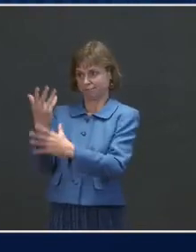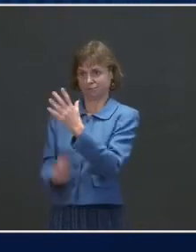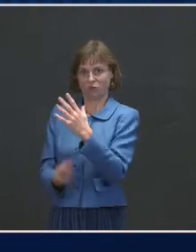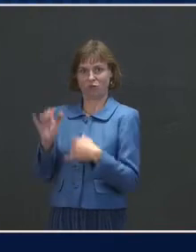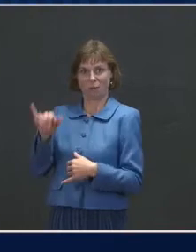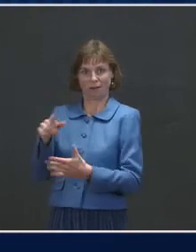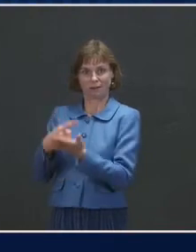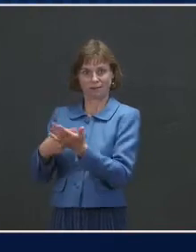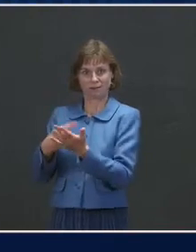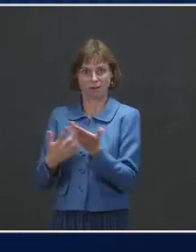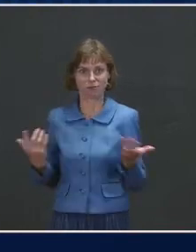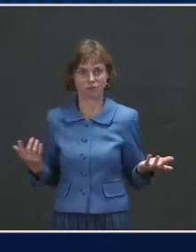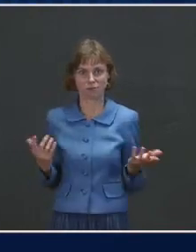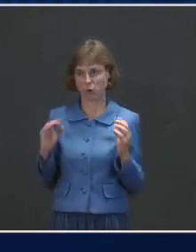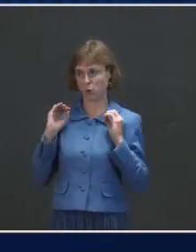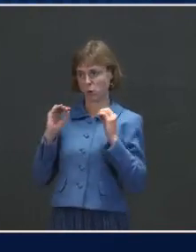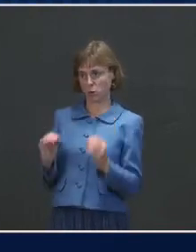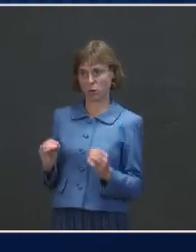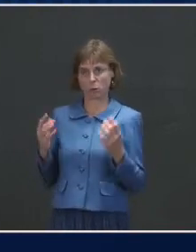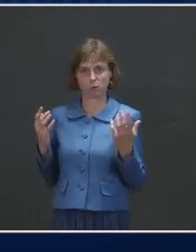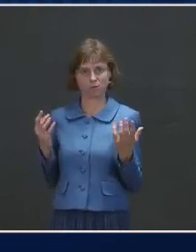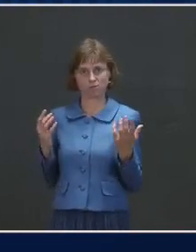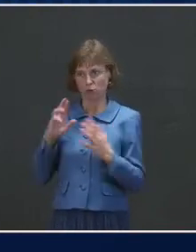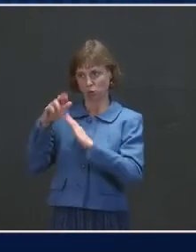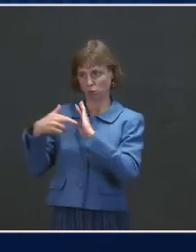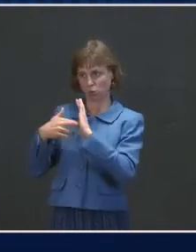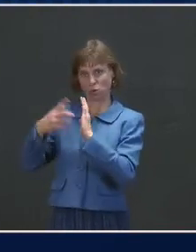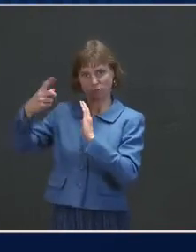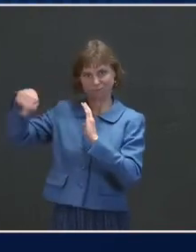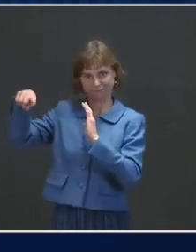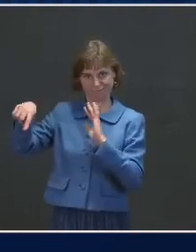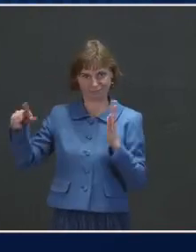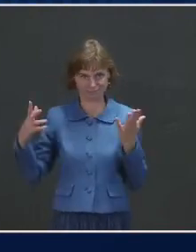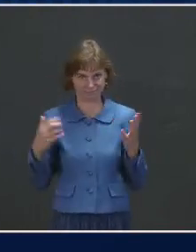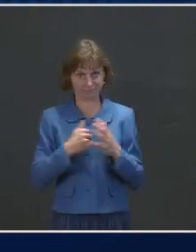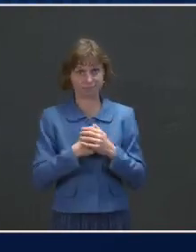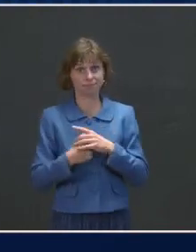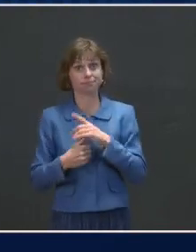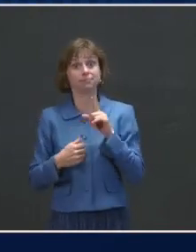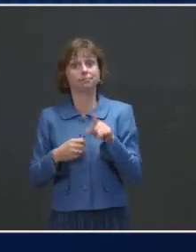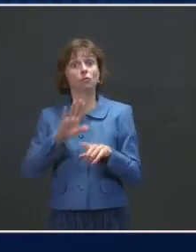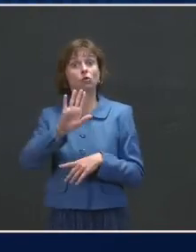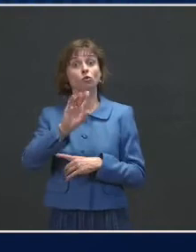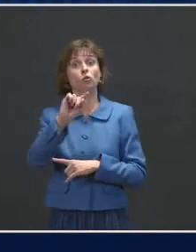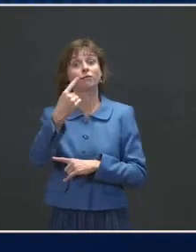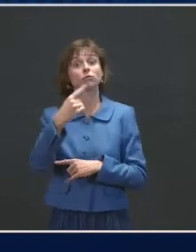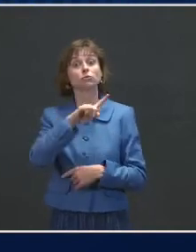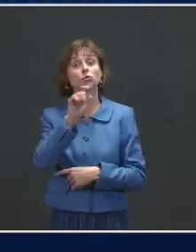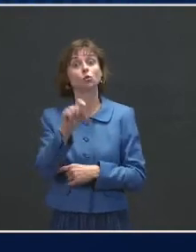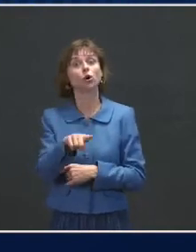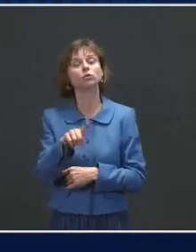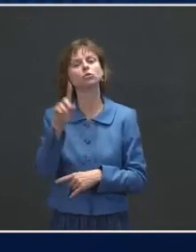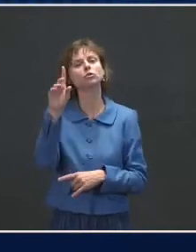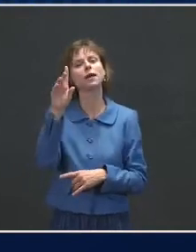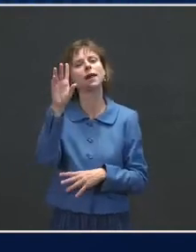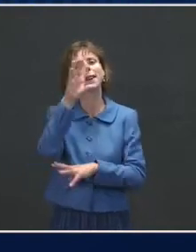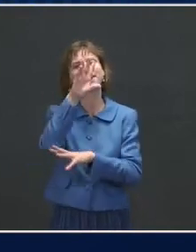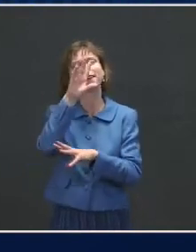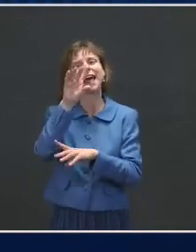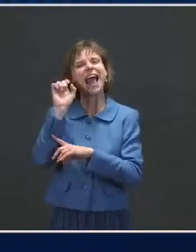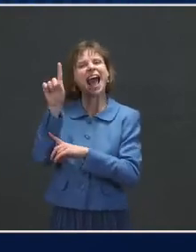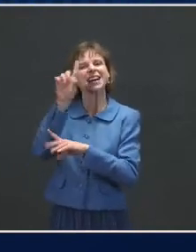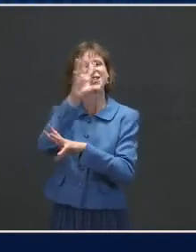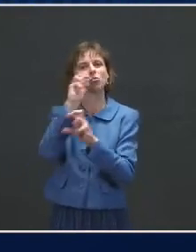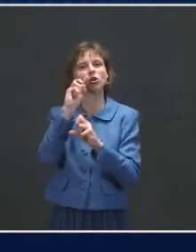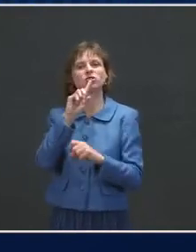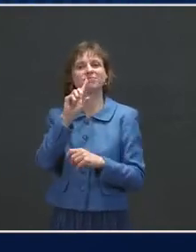conversation and lack of a vocal role here. On the first question, the president was asked about this morning, and he